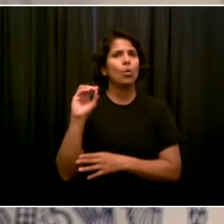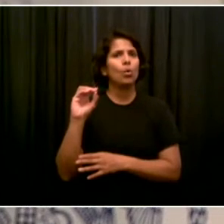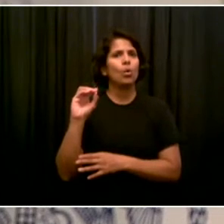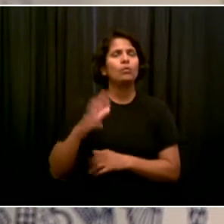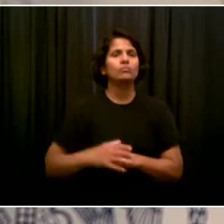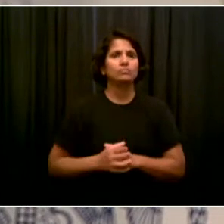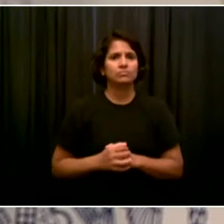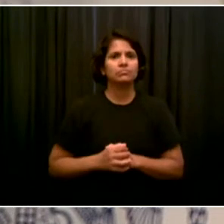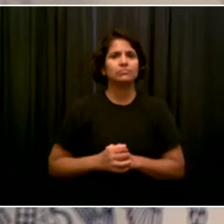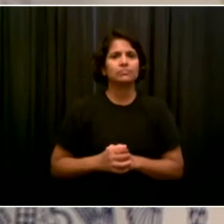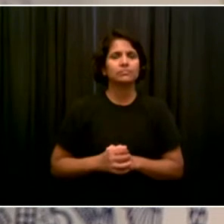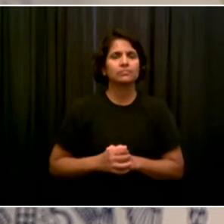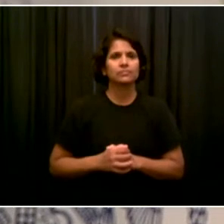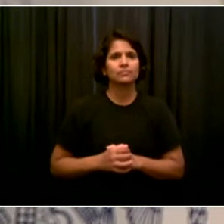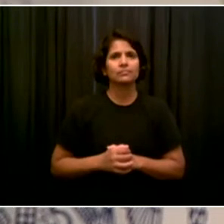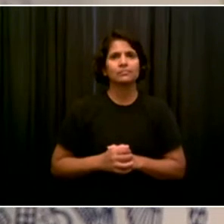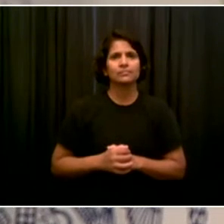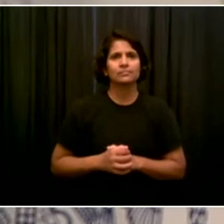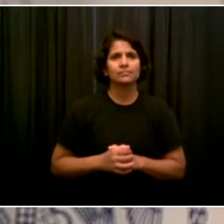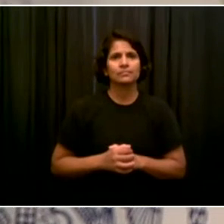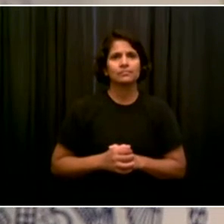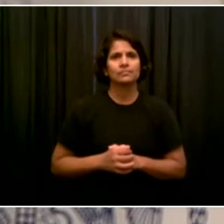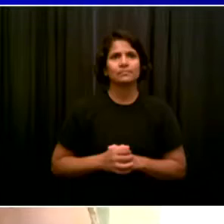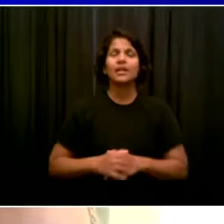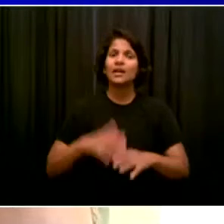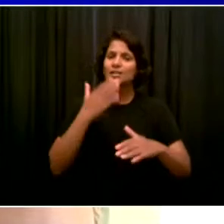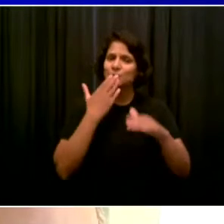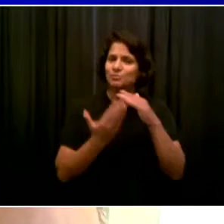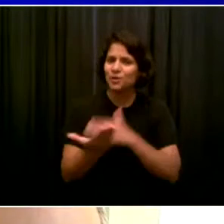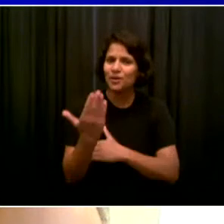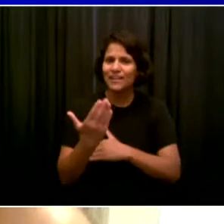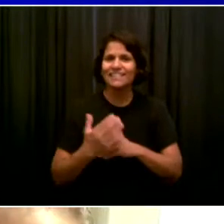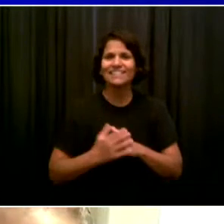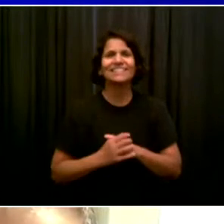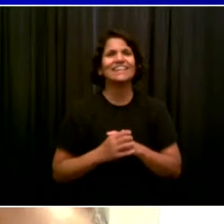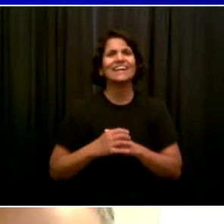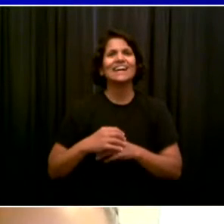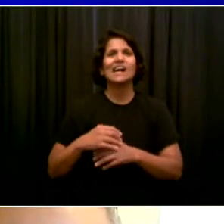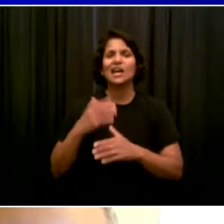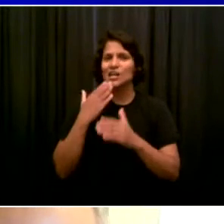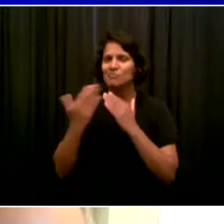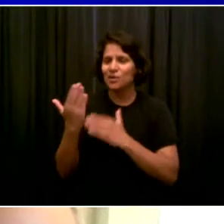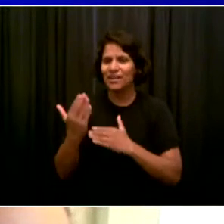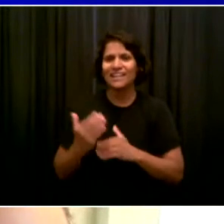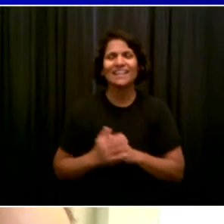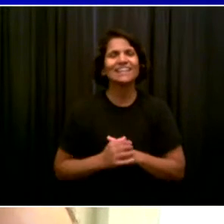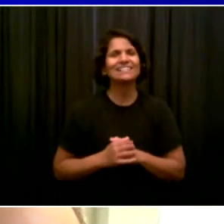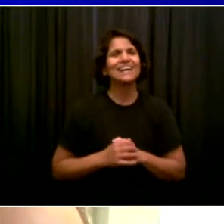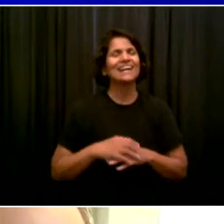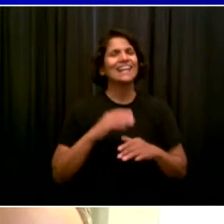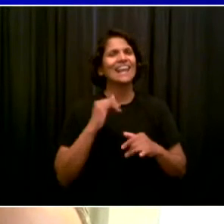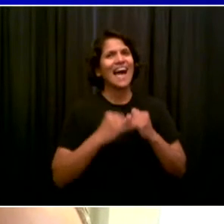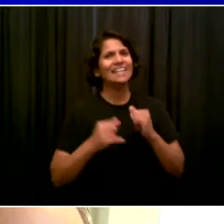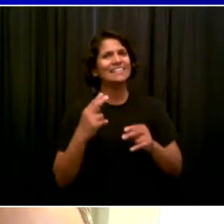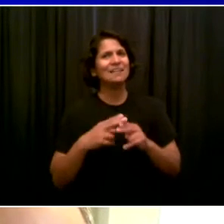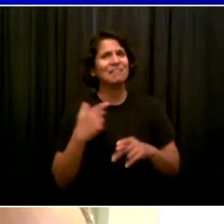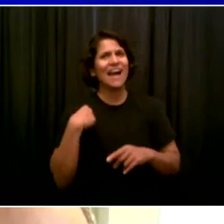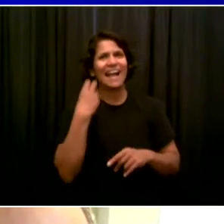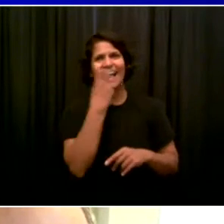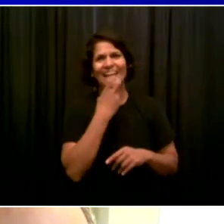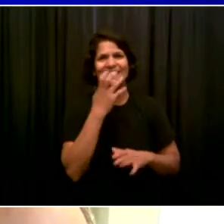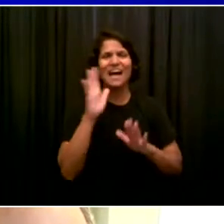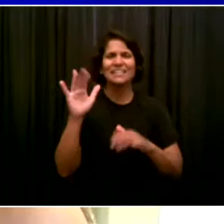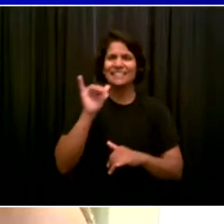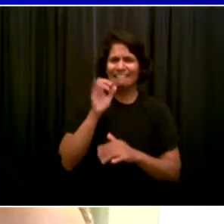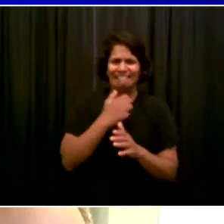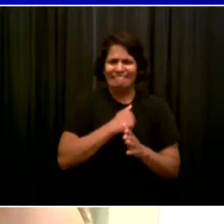Buongiorno, buongiorno. I love Hank so much that it's okay, so don't worry. Look,